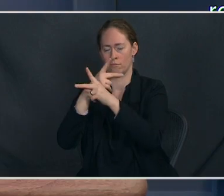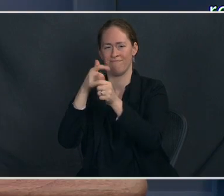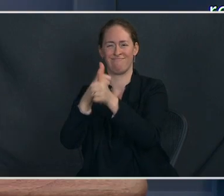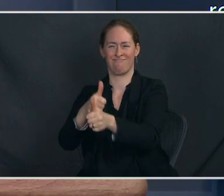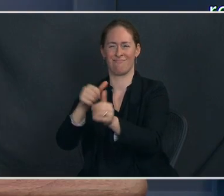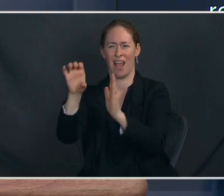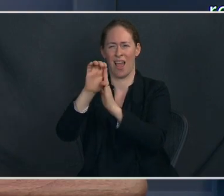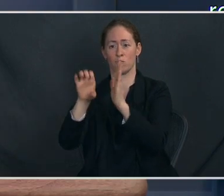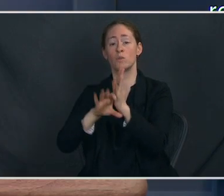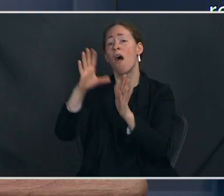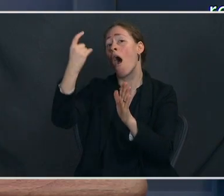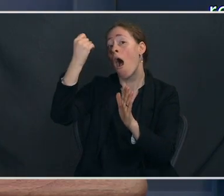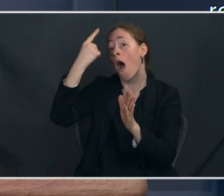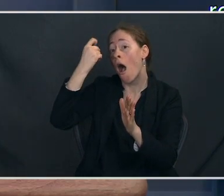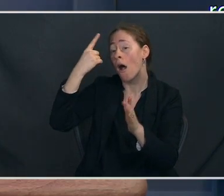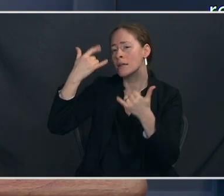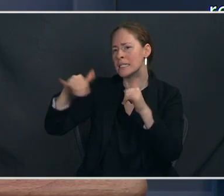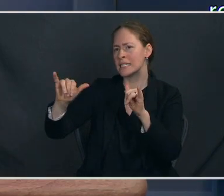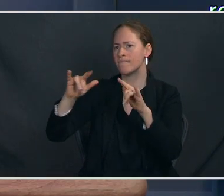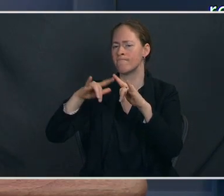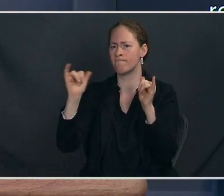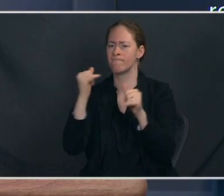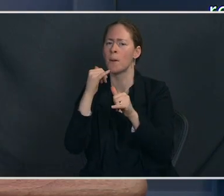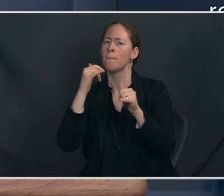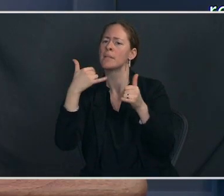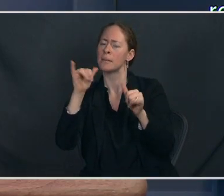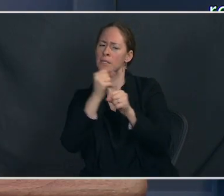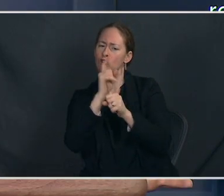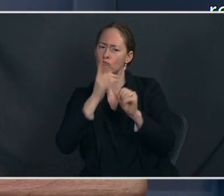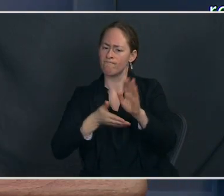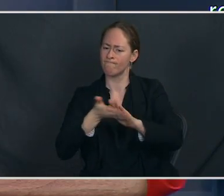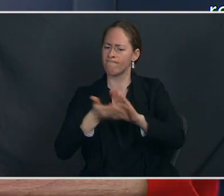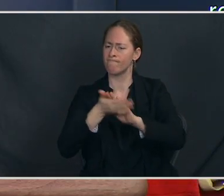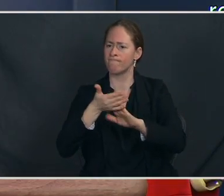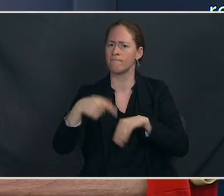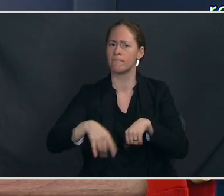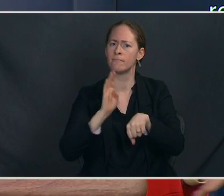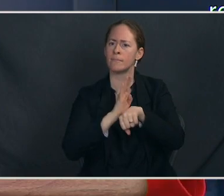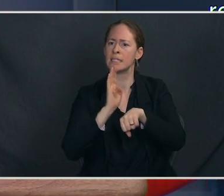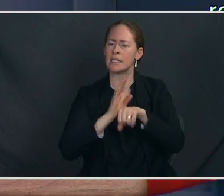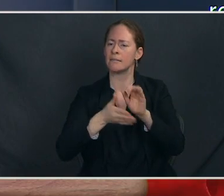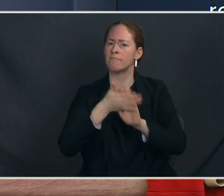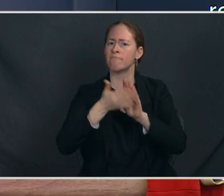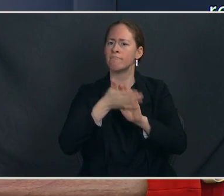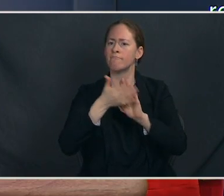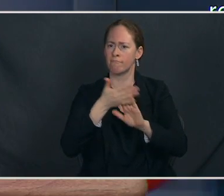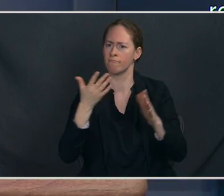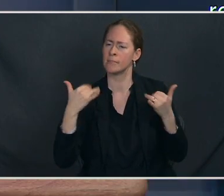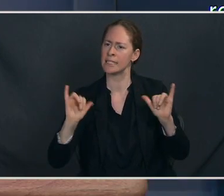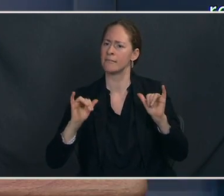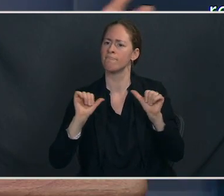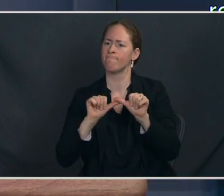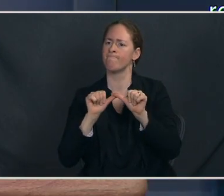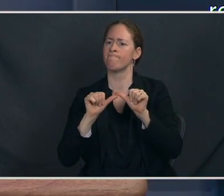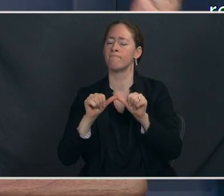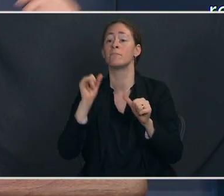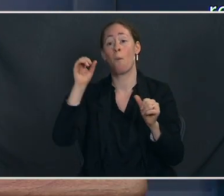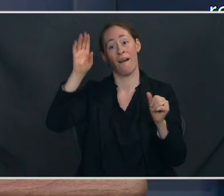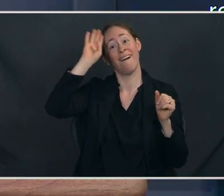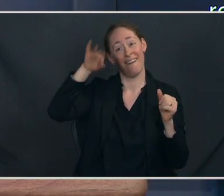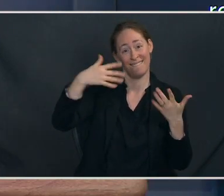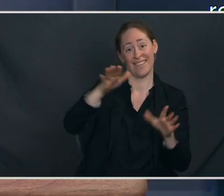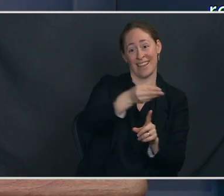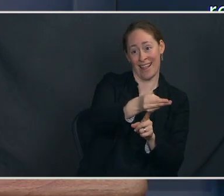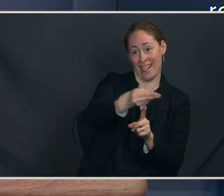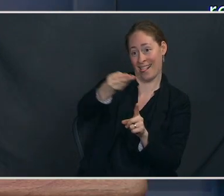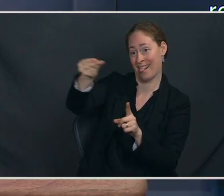business of the nation. He still continues to feel that way. So last night they delivered the articles. The next step, as you all have reported and people